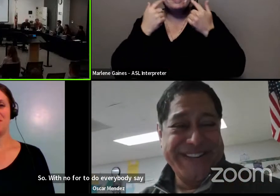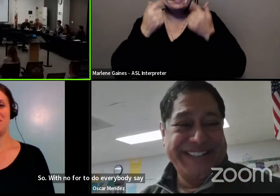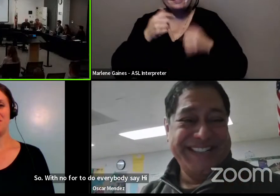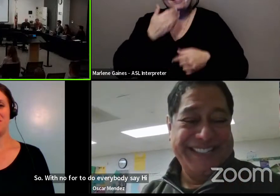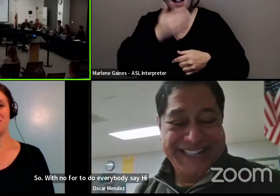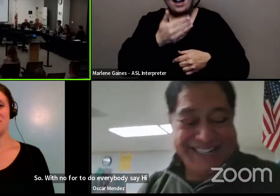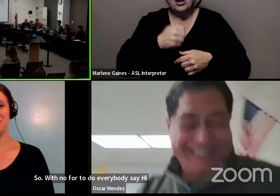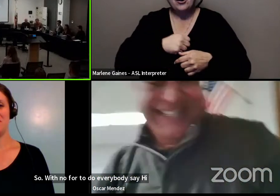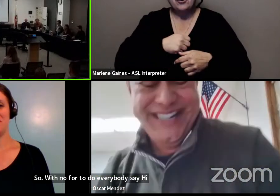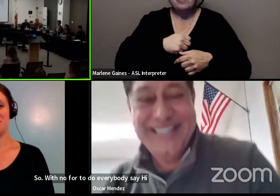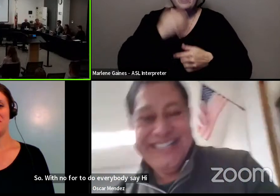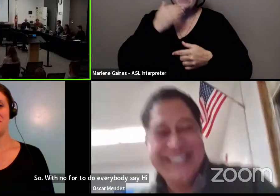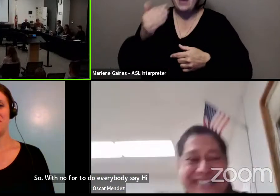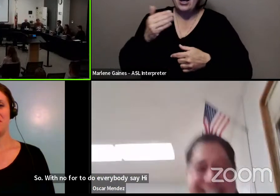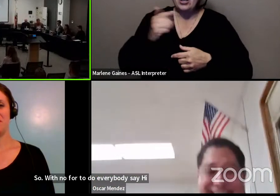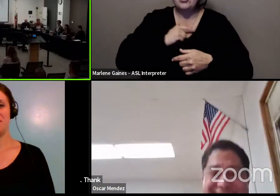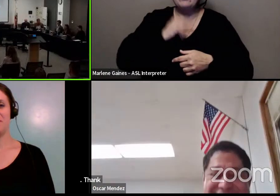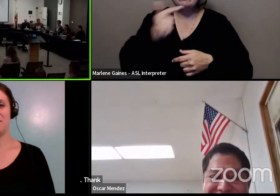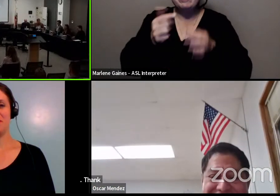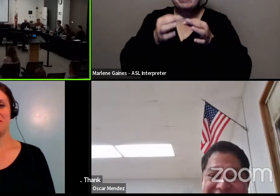thank you. Thank you.